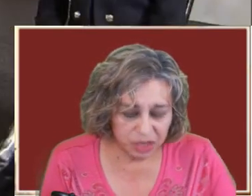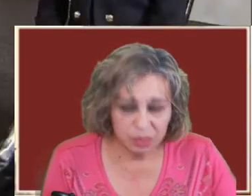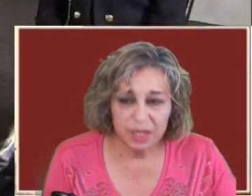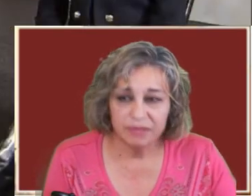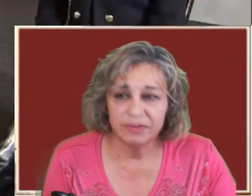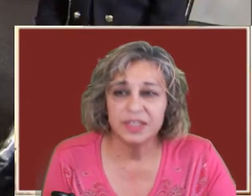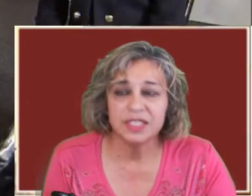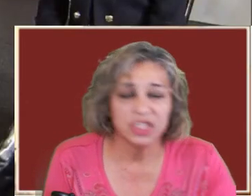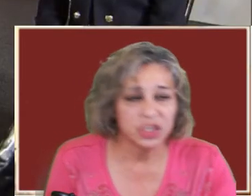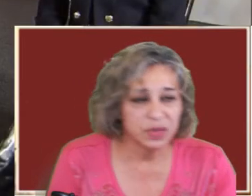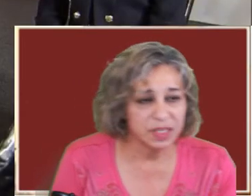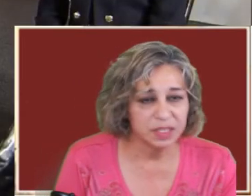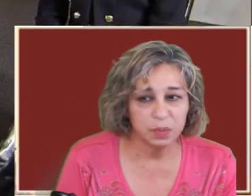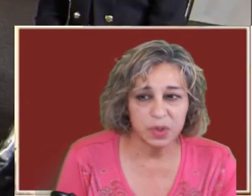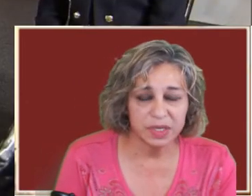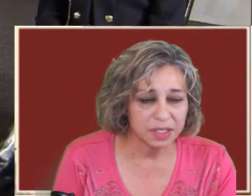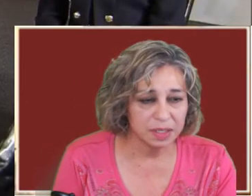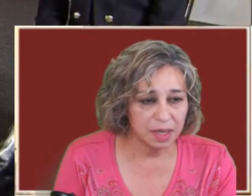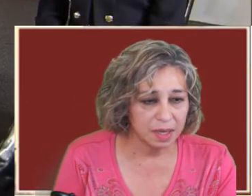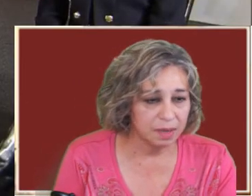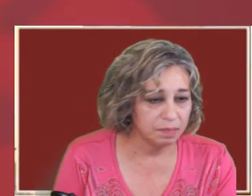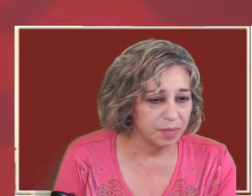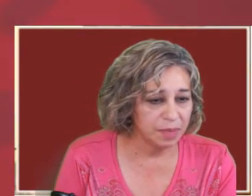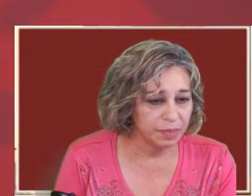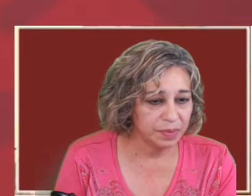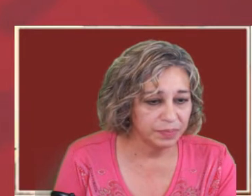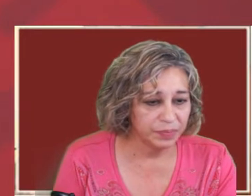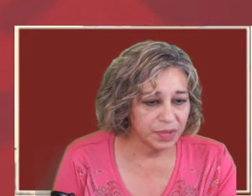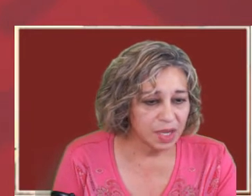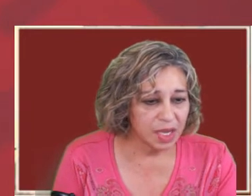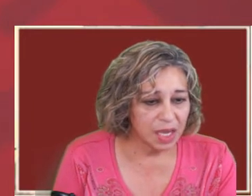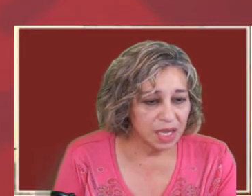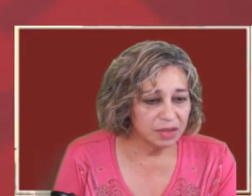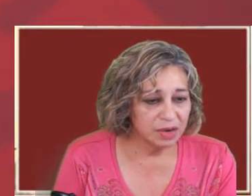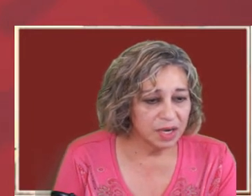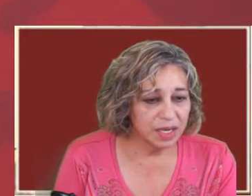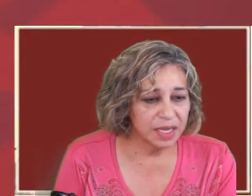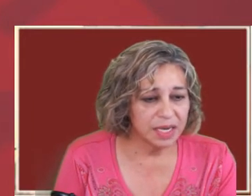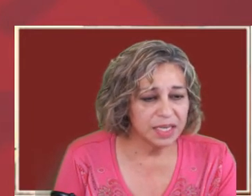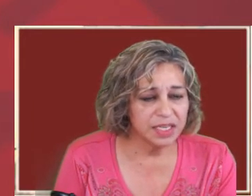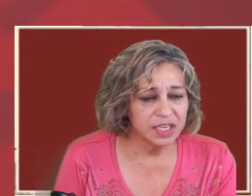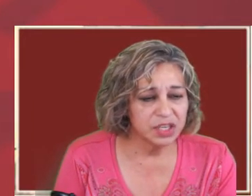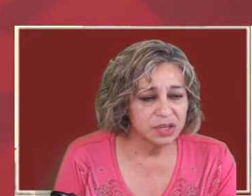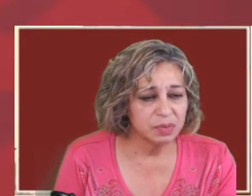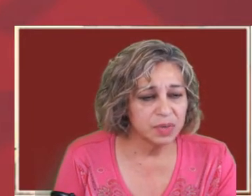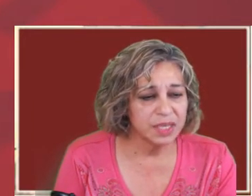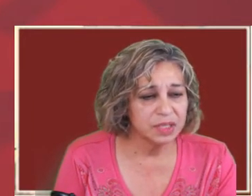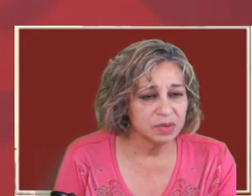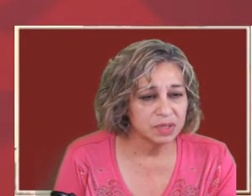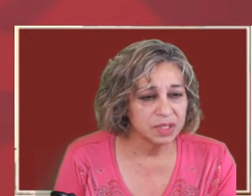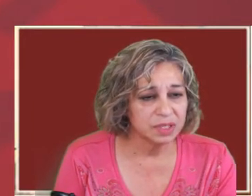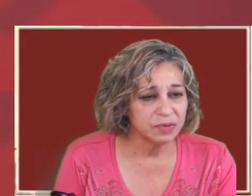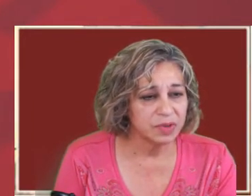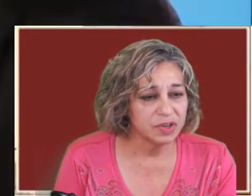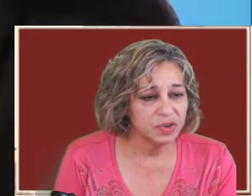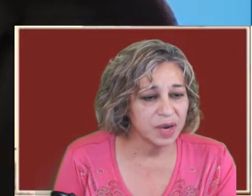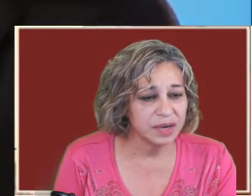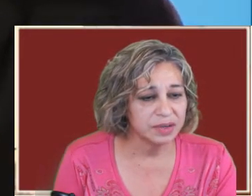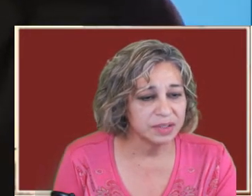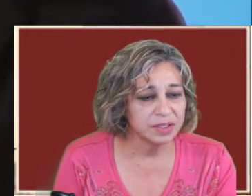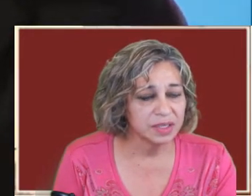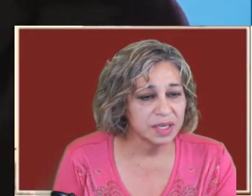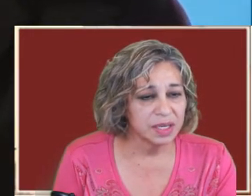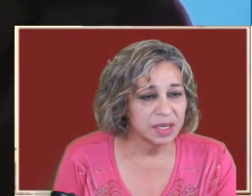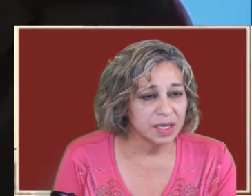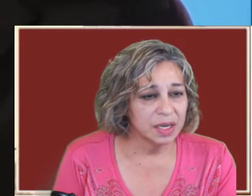additional funds to the sports people, and they're going to get additional resources for the